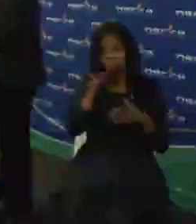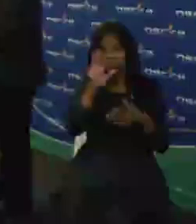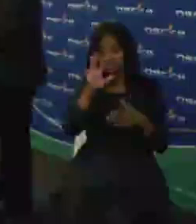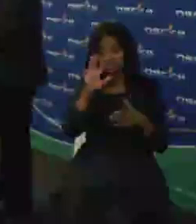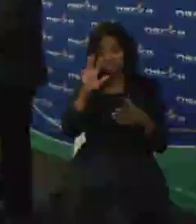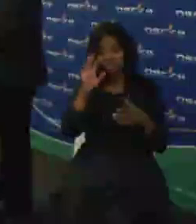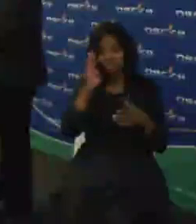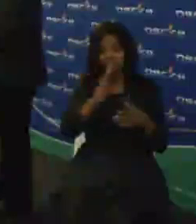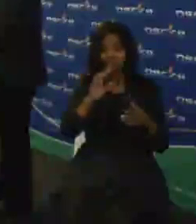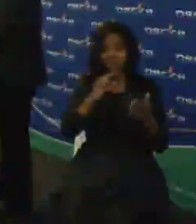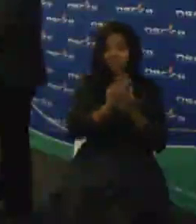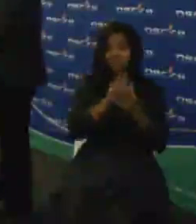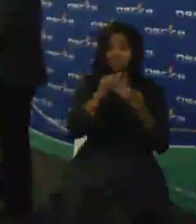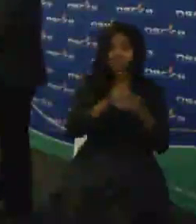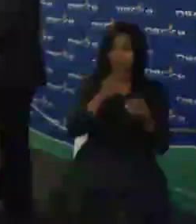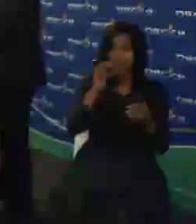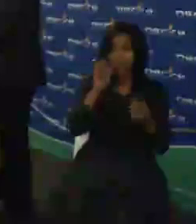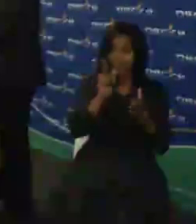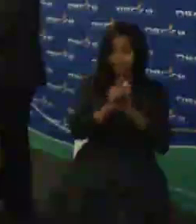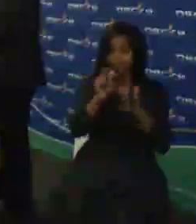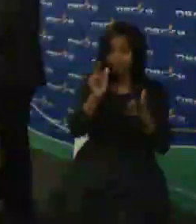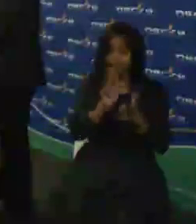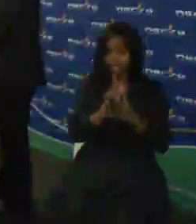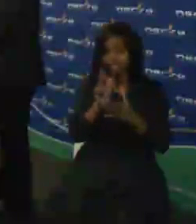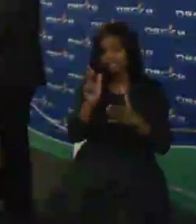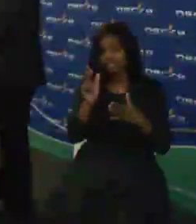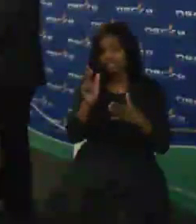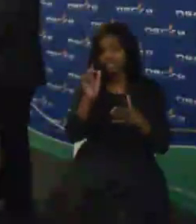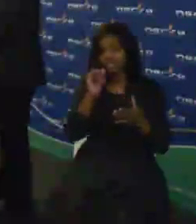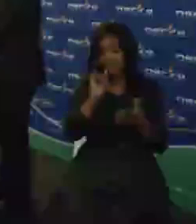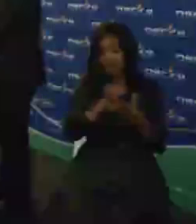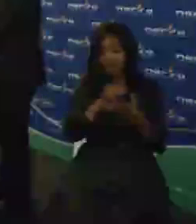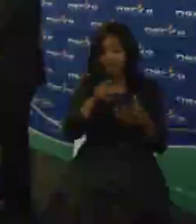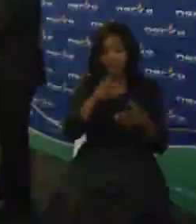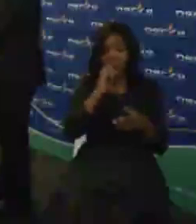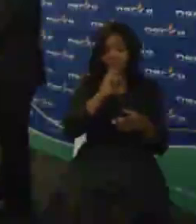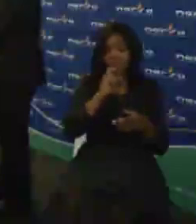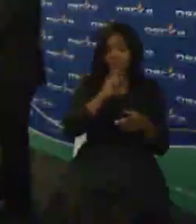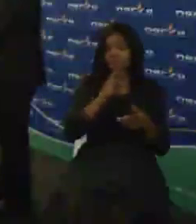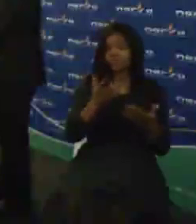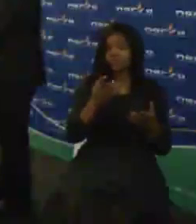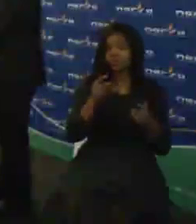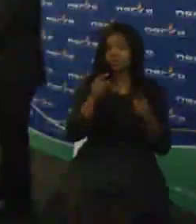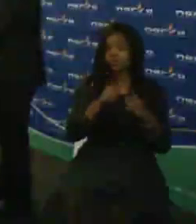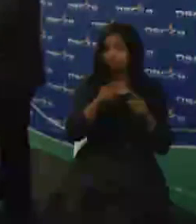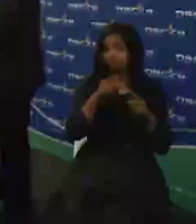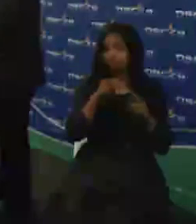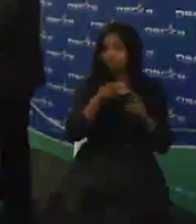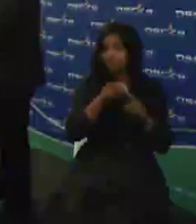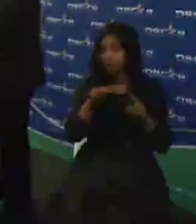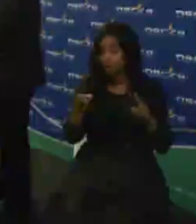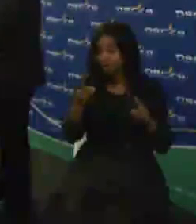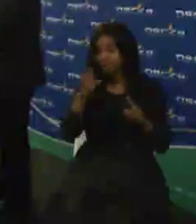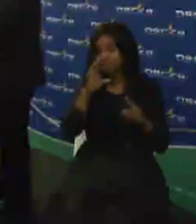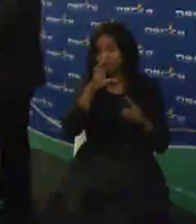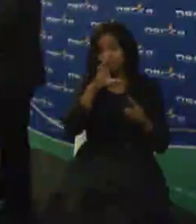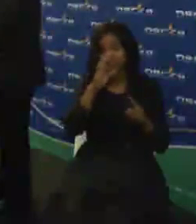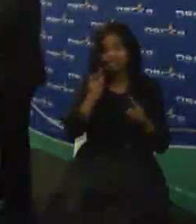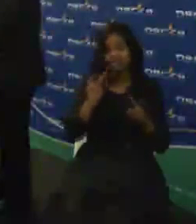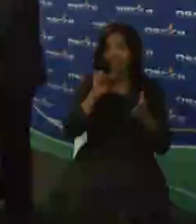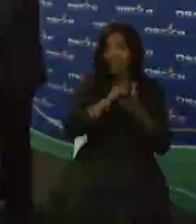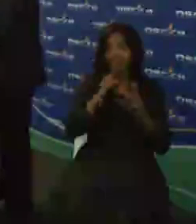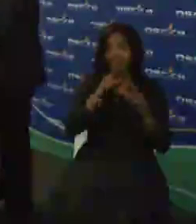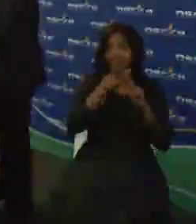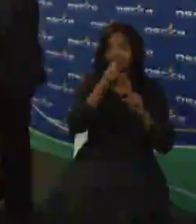incurred in 2017-18 that need to be used to offset the RCA, the ones that